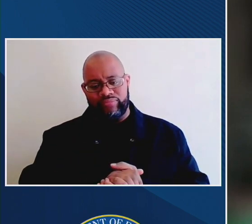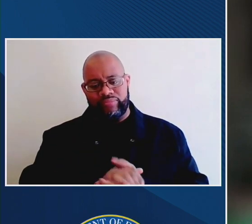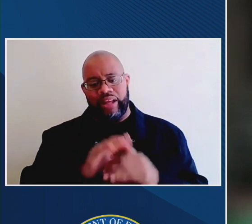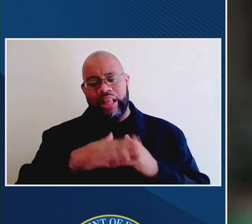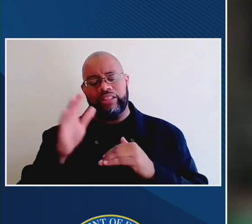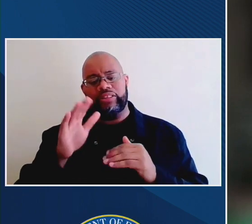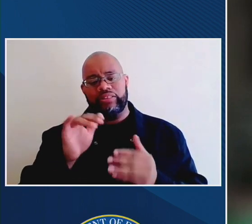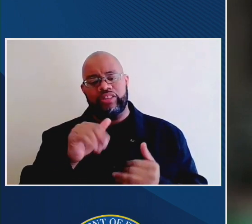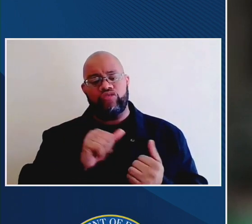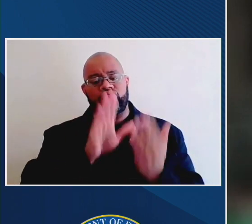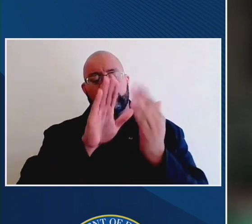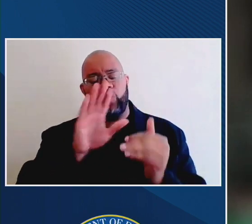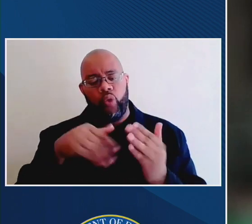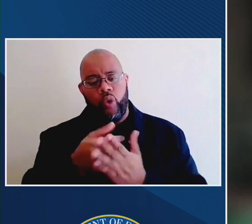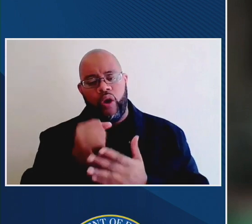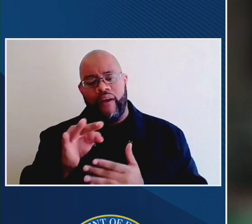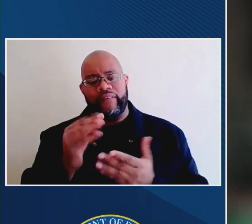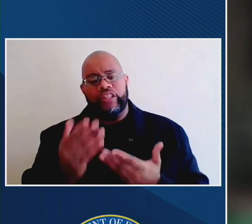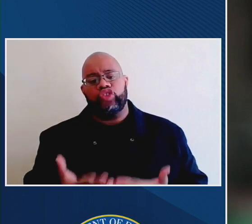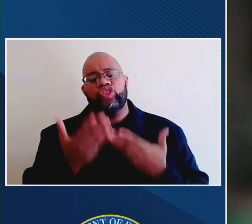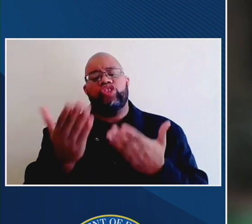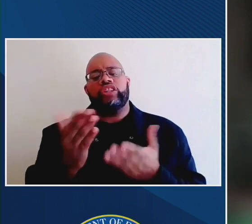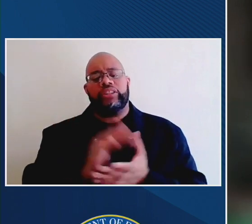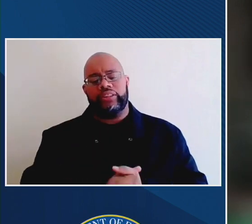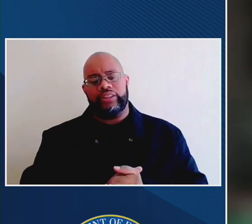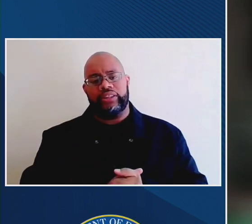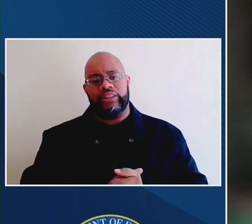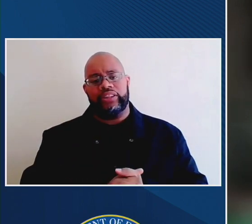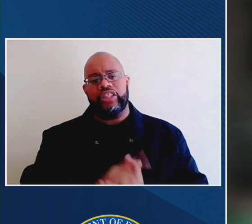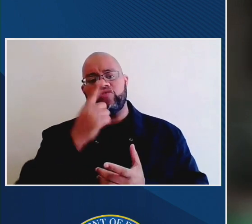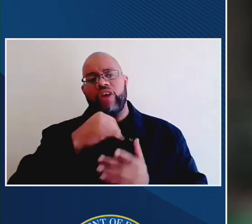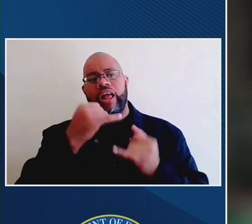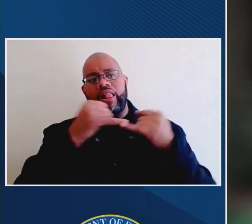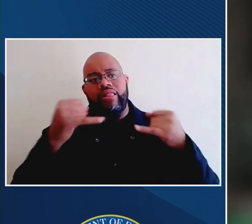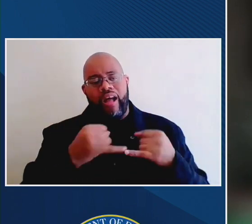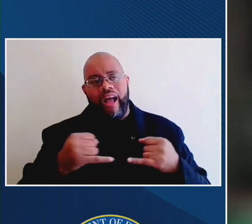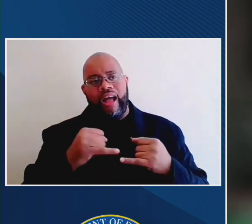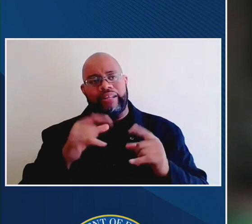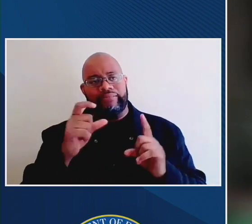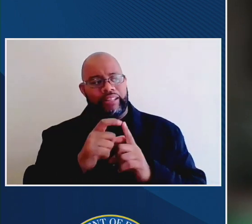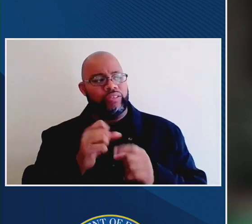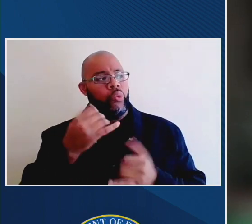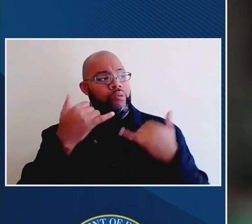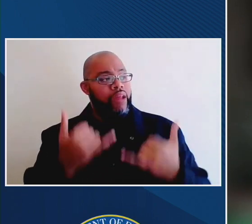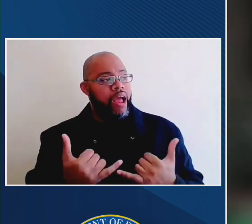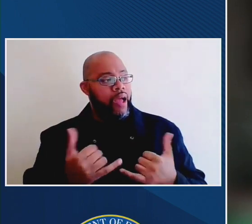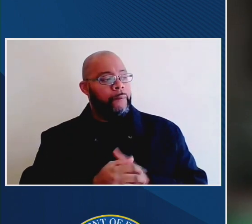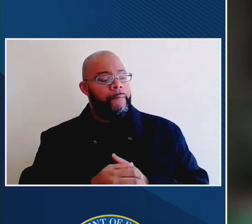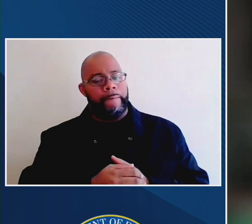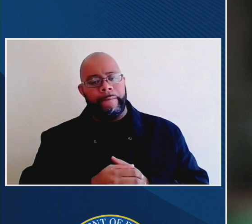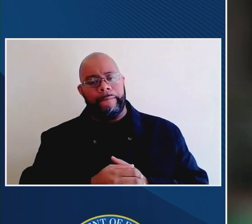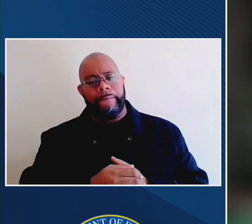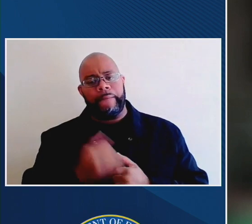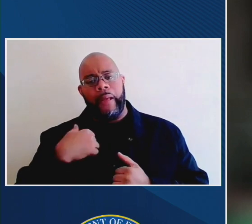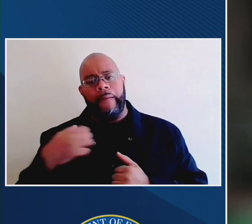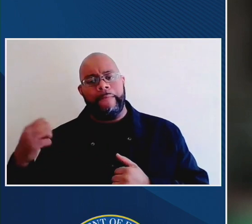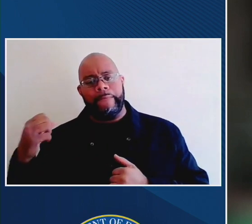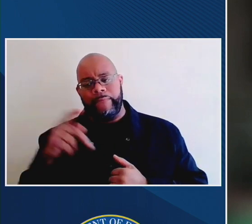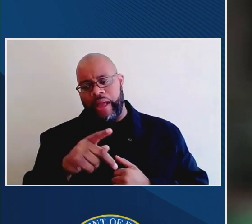of the suggested red line text. So now I will return. I